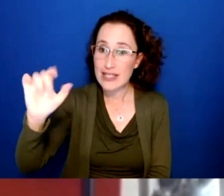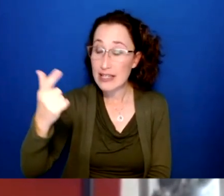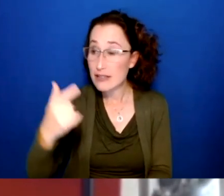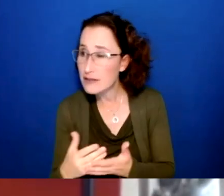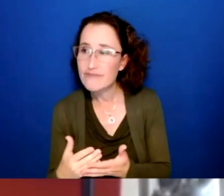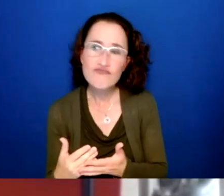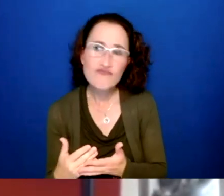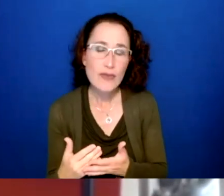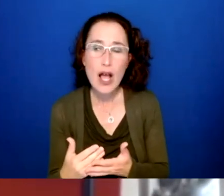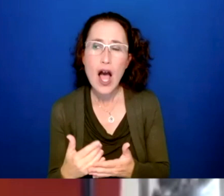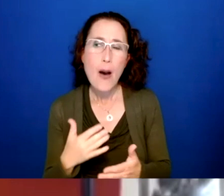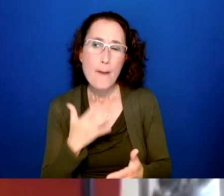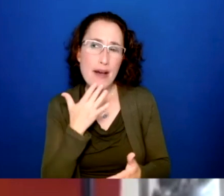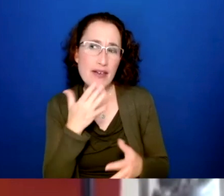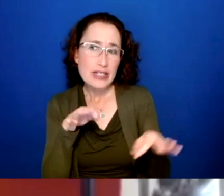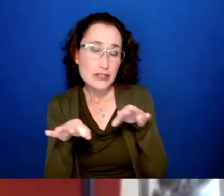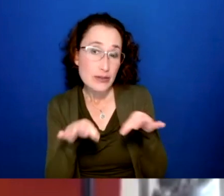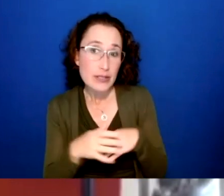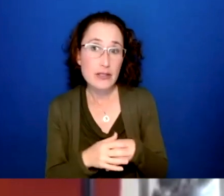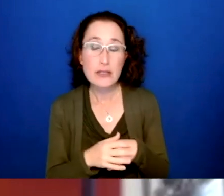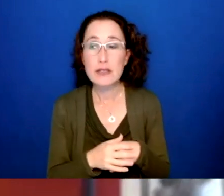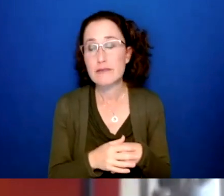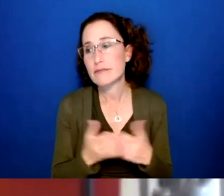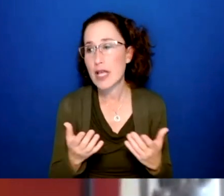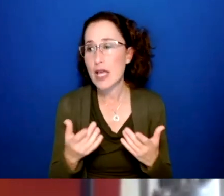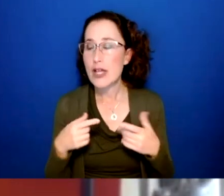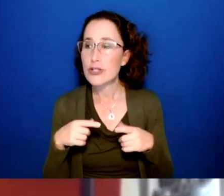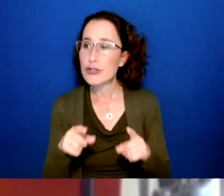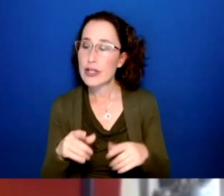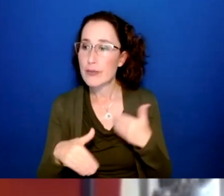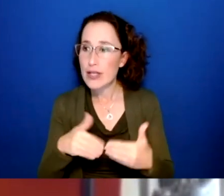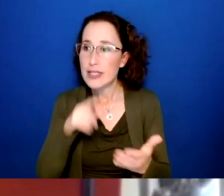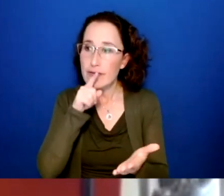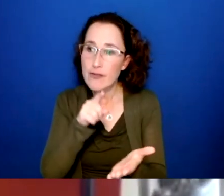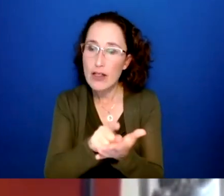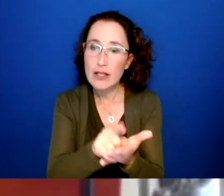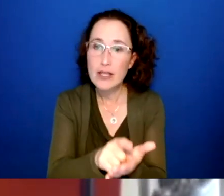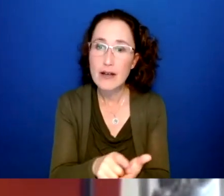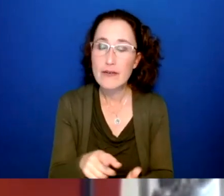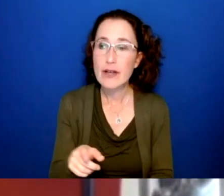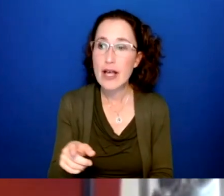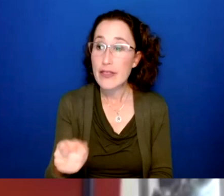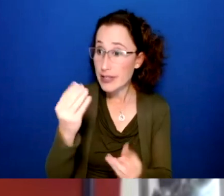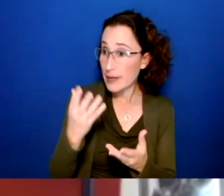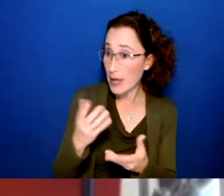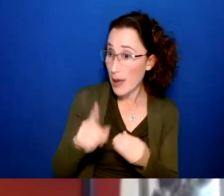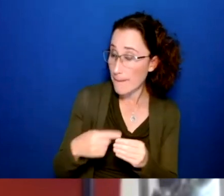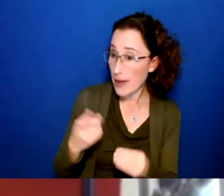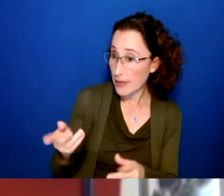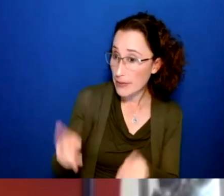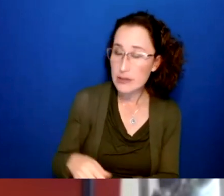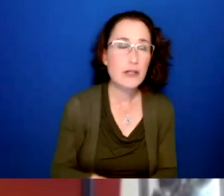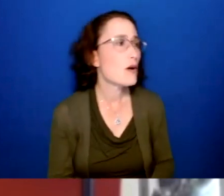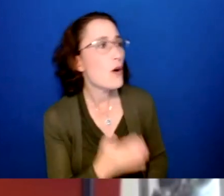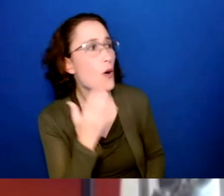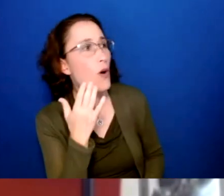it is, you know how when someone is falling in love with someone and they're telling you all about them and you ask them, what do you like about them? Why do you